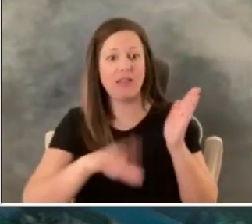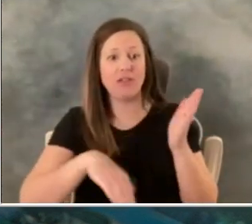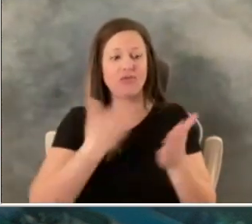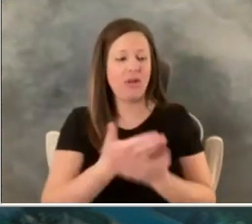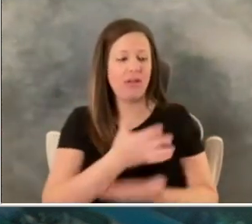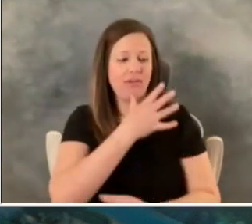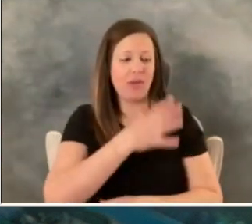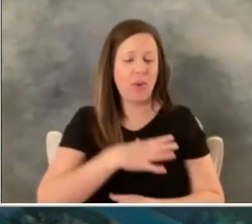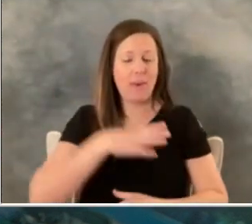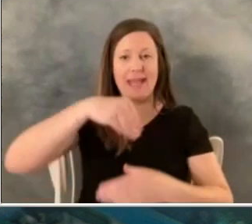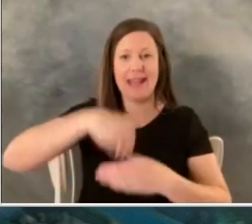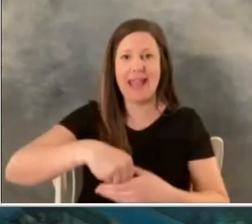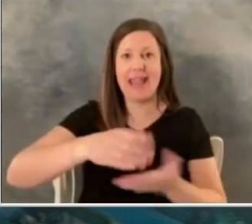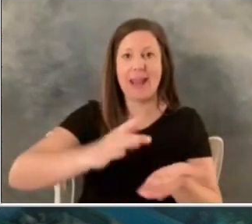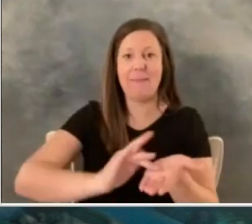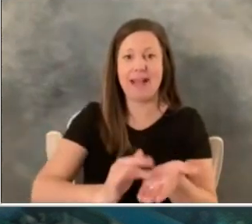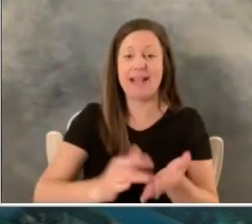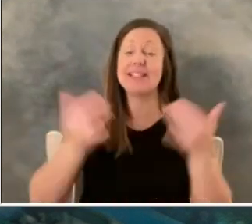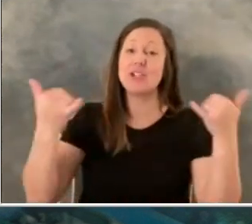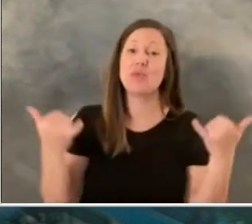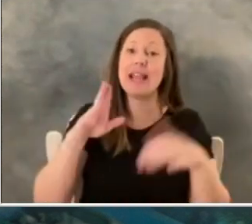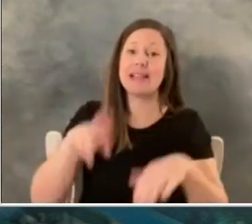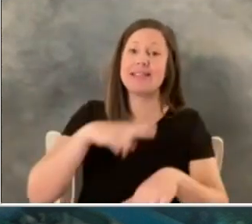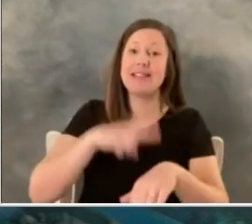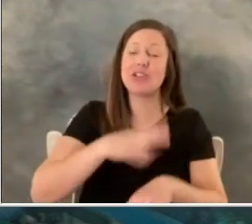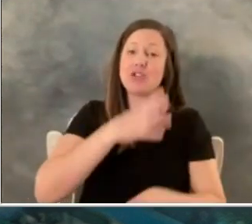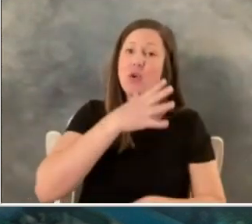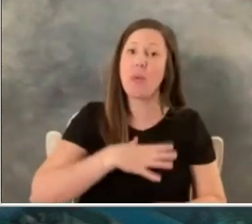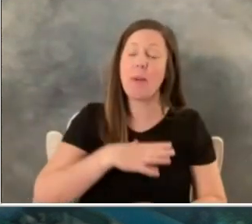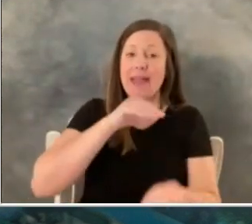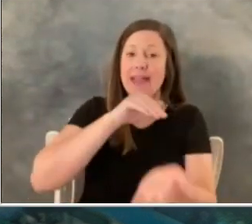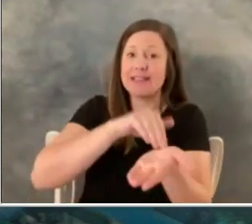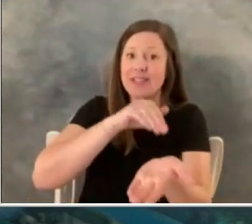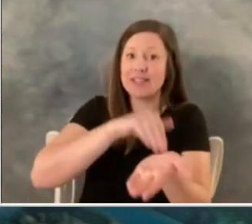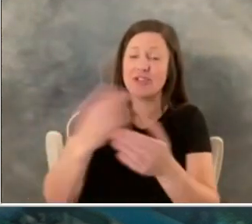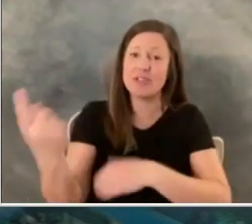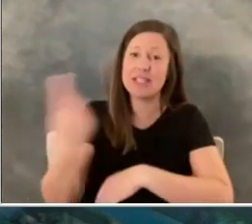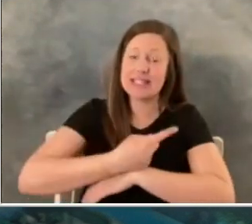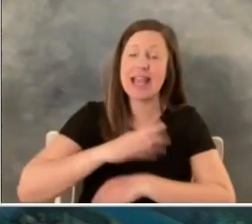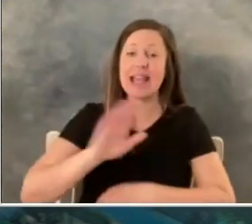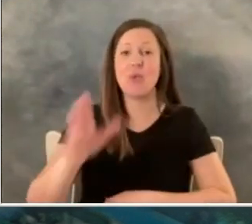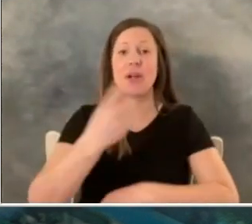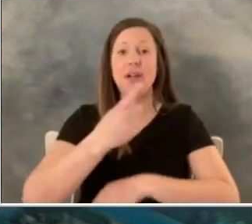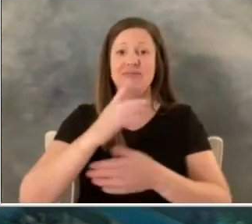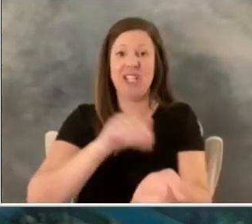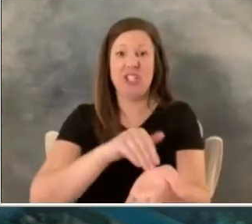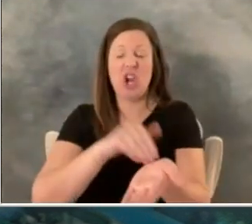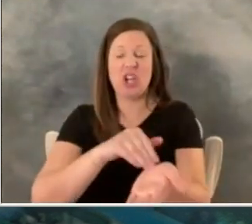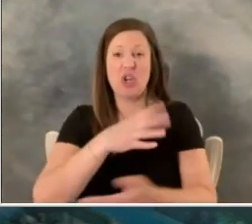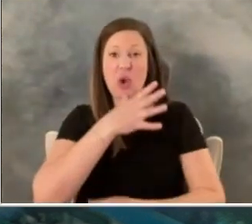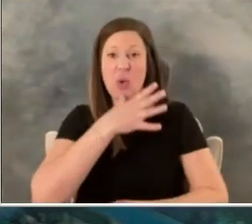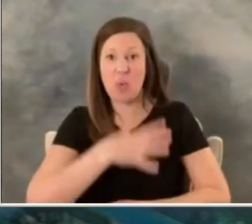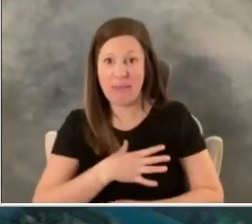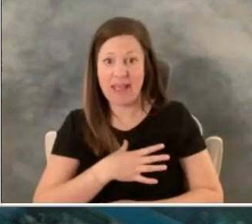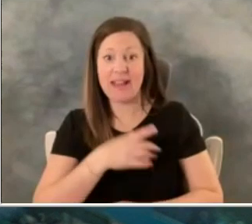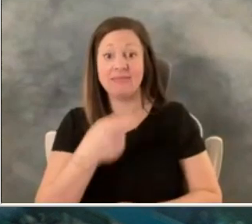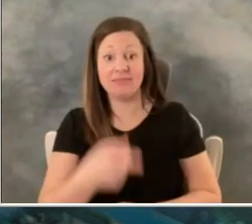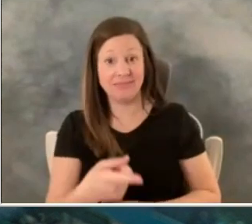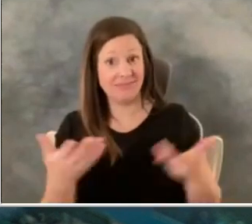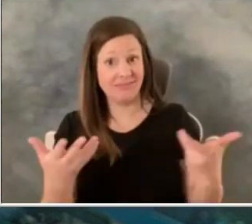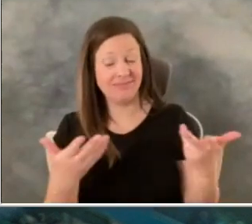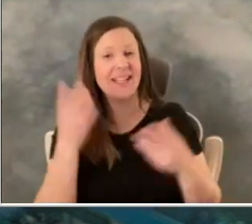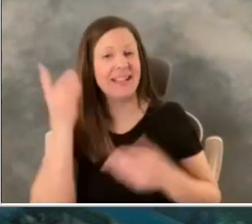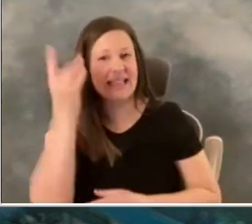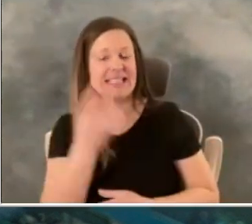is National Women's Physicians Day. If your doctor is a woman, or any ladies in medicine, consider saying thank